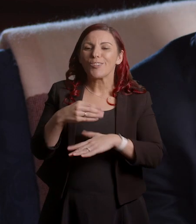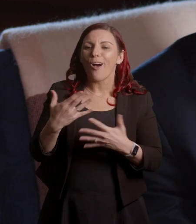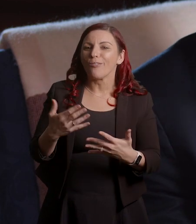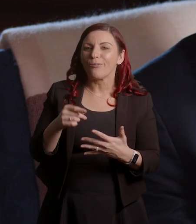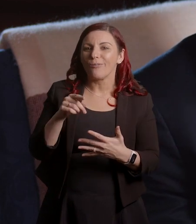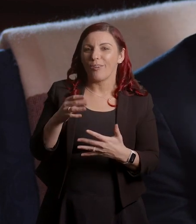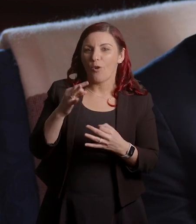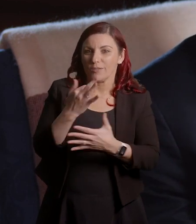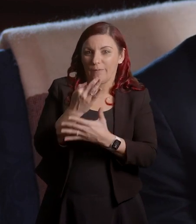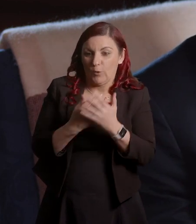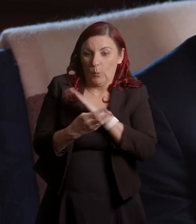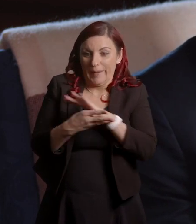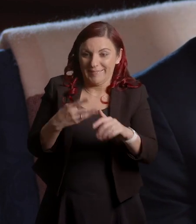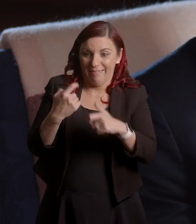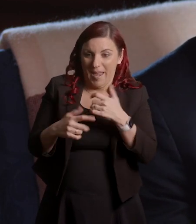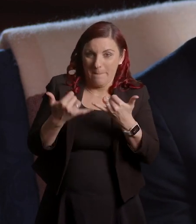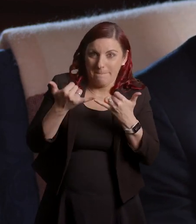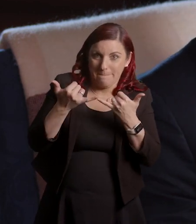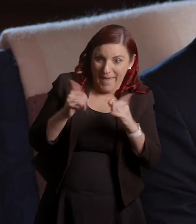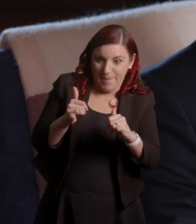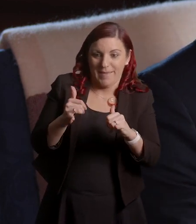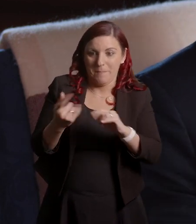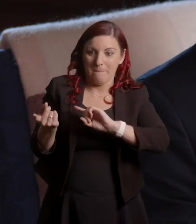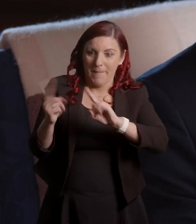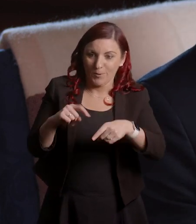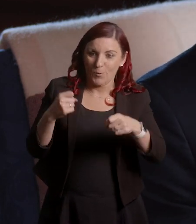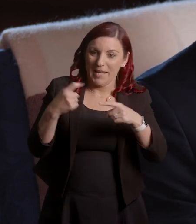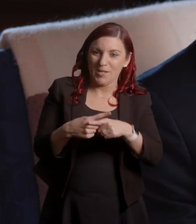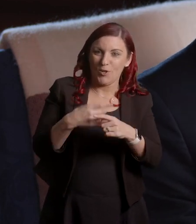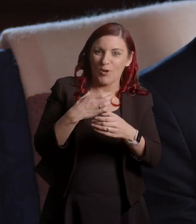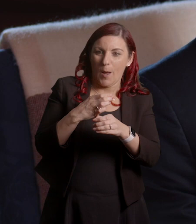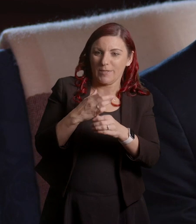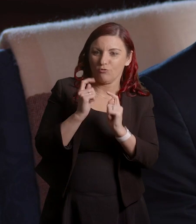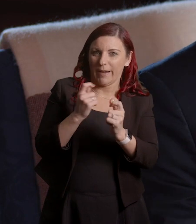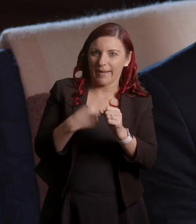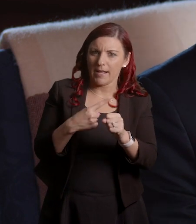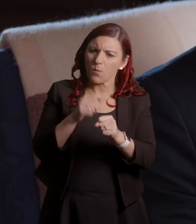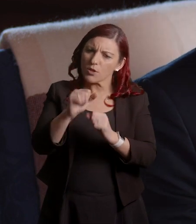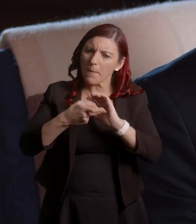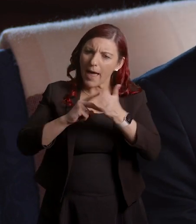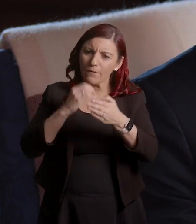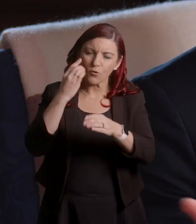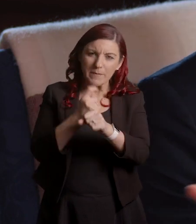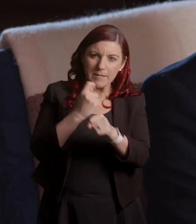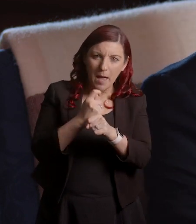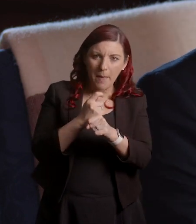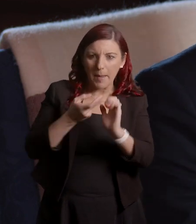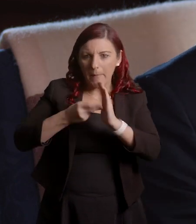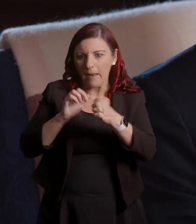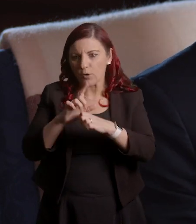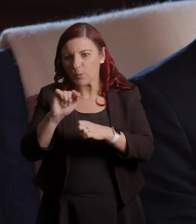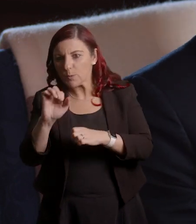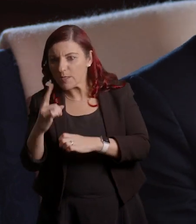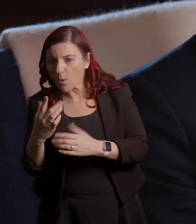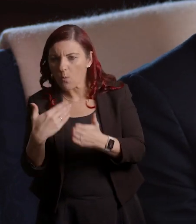off. It is only a few weeks until maybe the resumption of inter-county training. What's your plan for the Christmas period, and I guess looking ahead